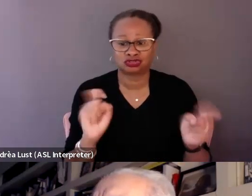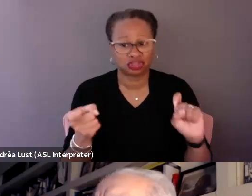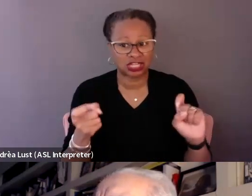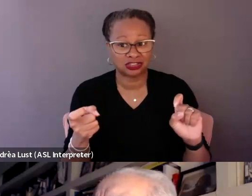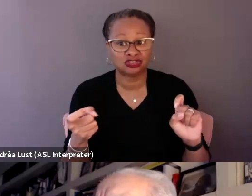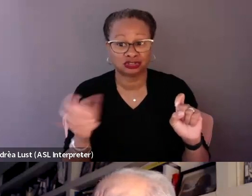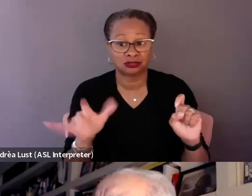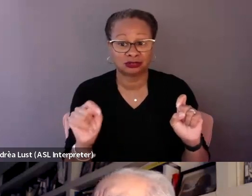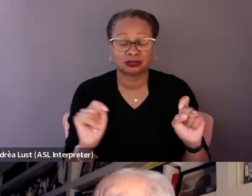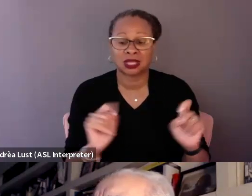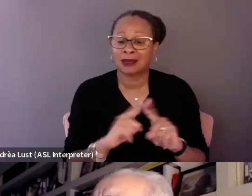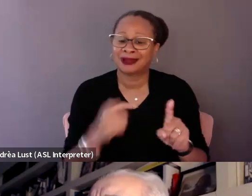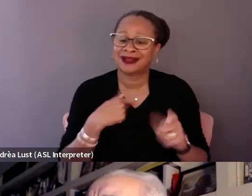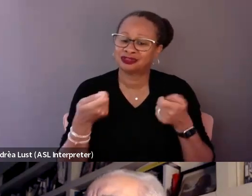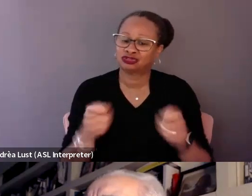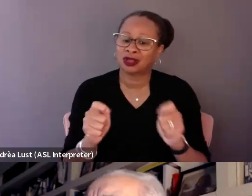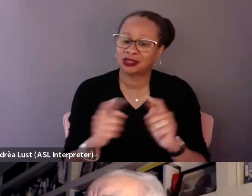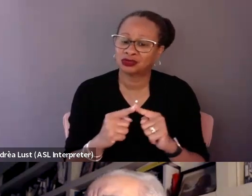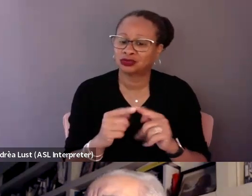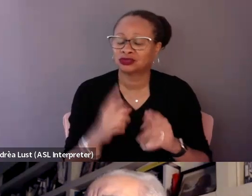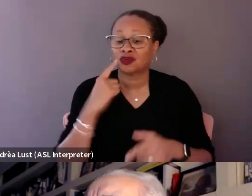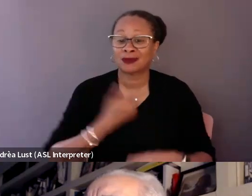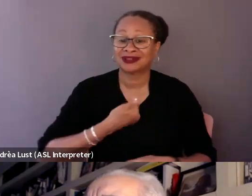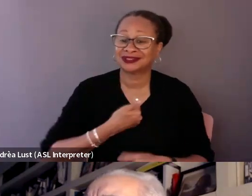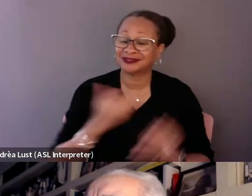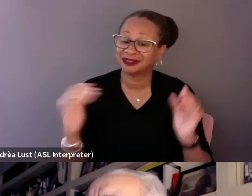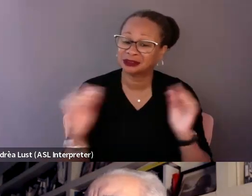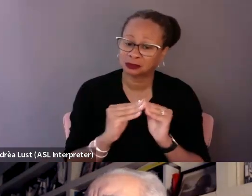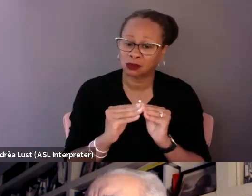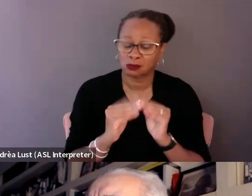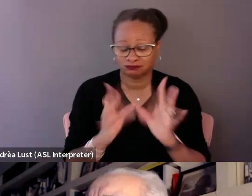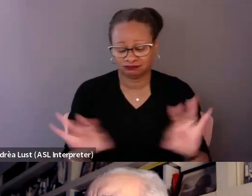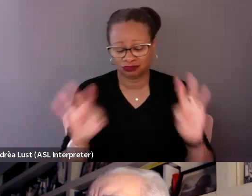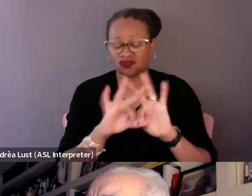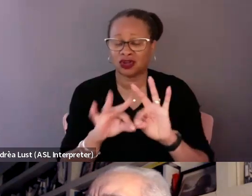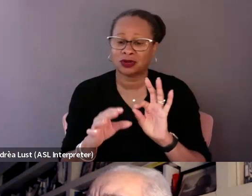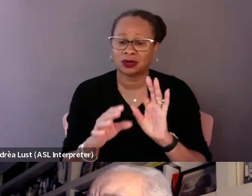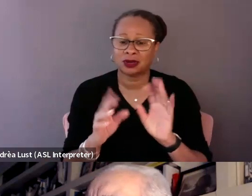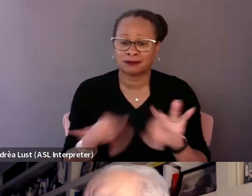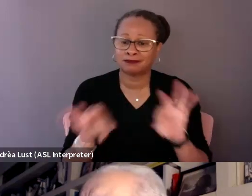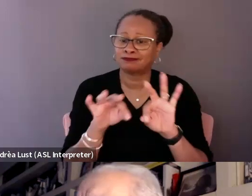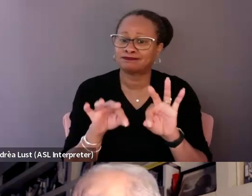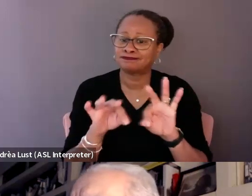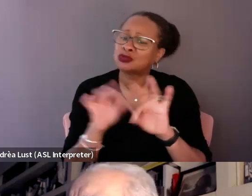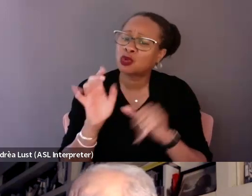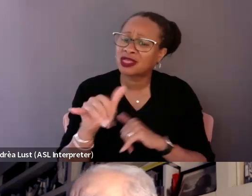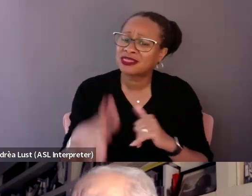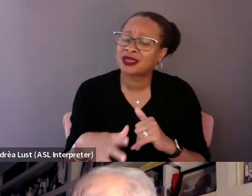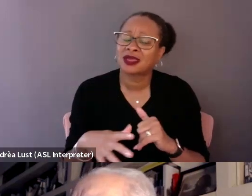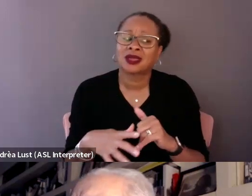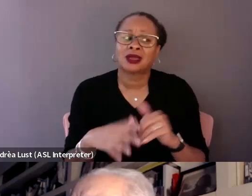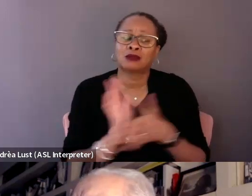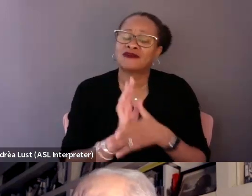no? But I tried, you know, for me, it's very important that the movie is real and